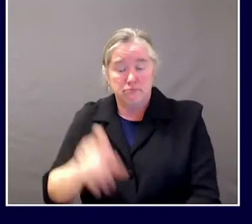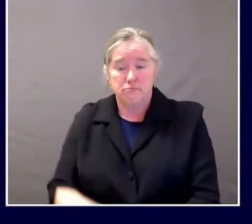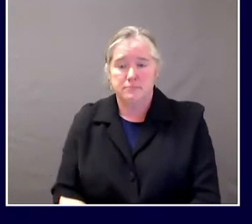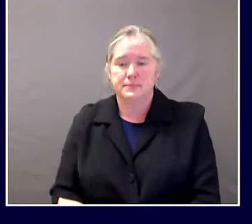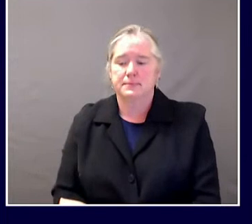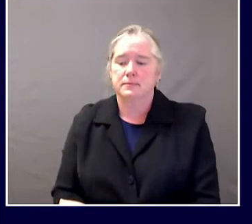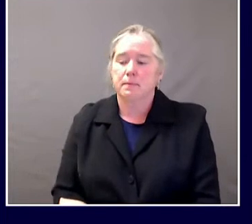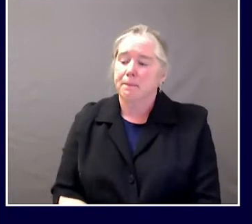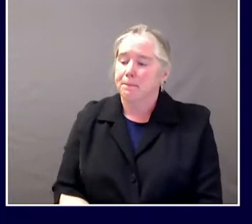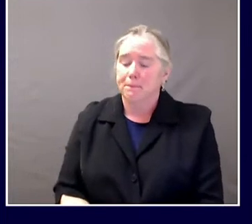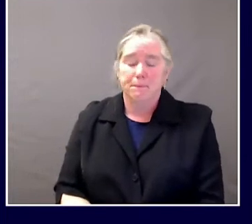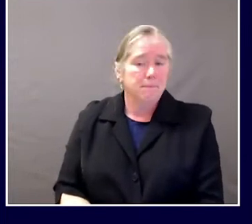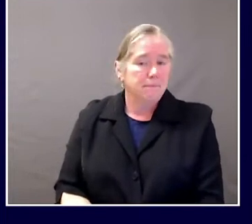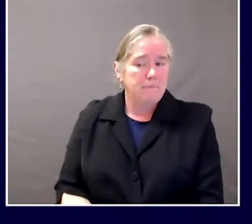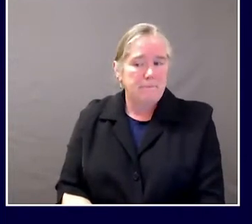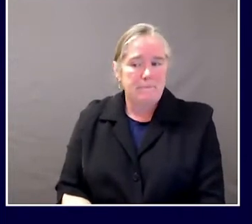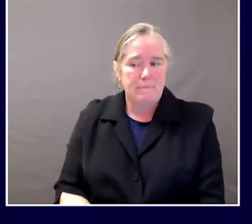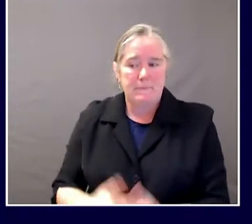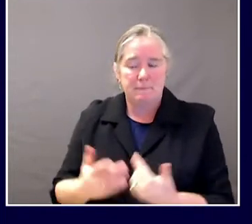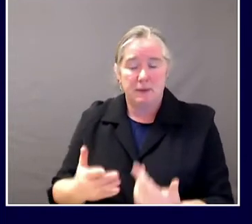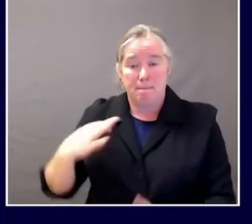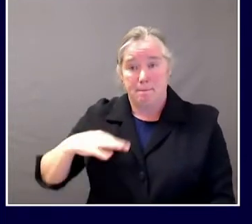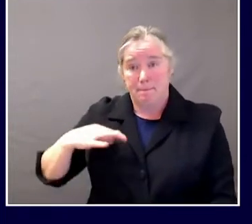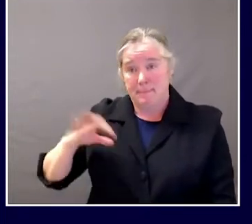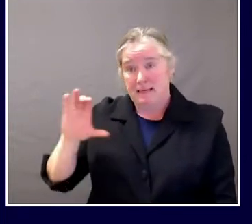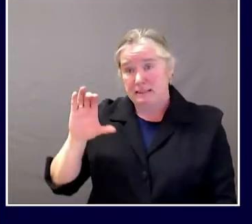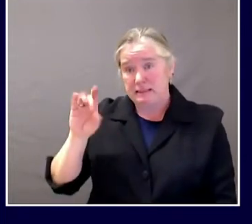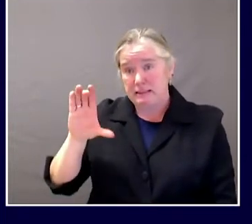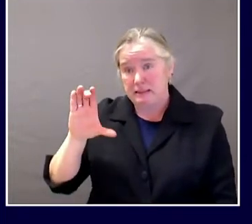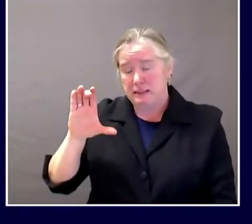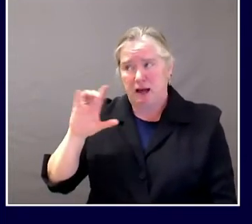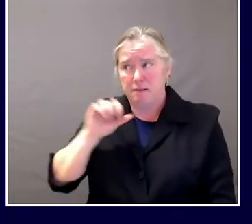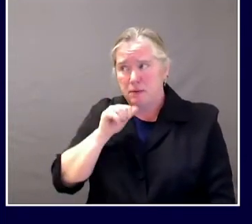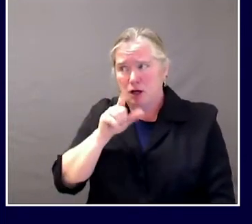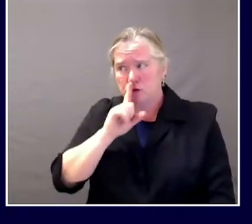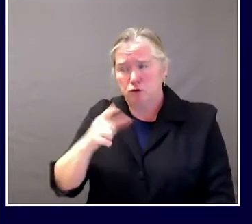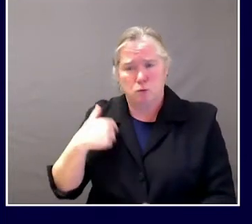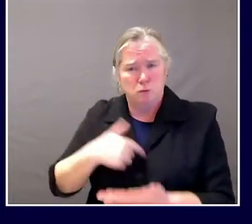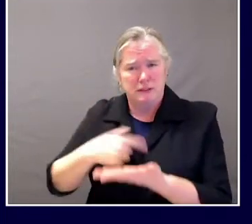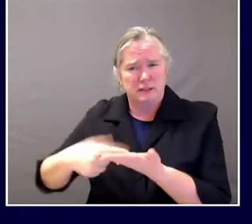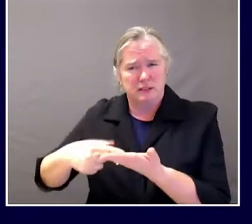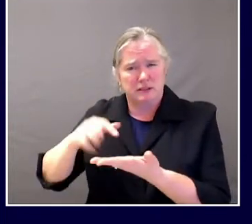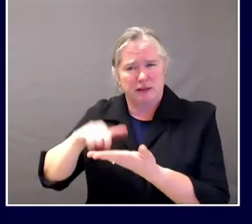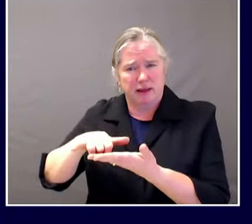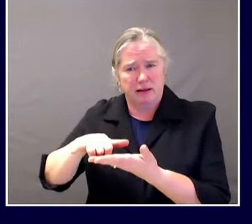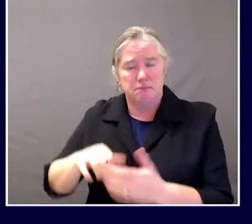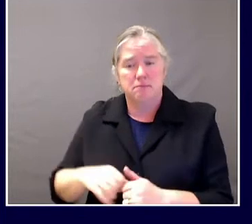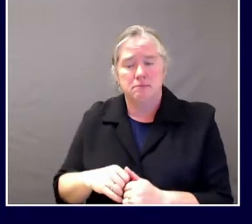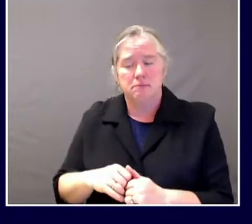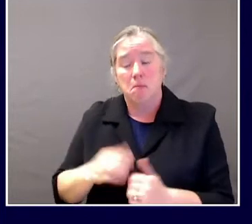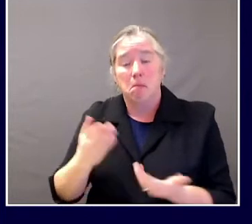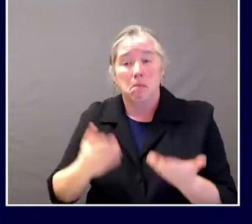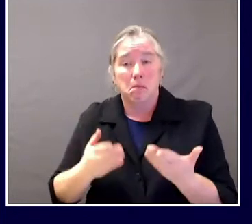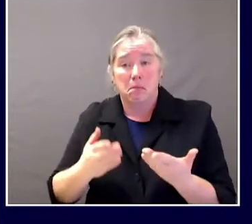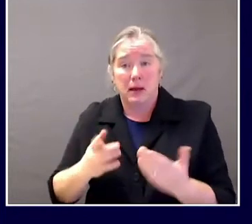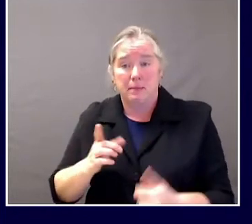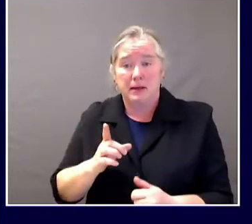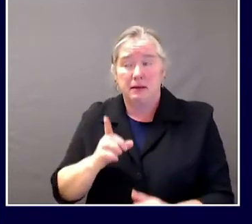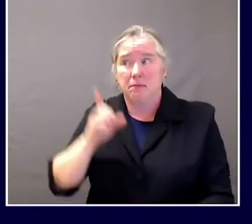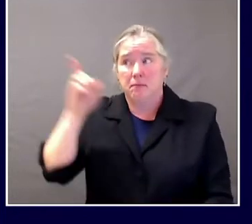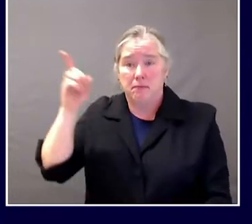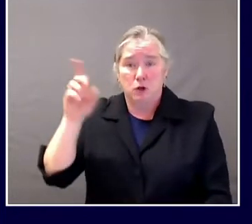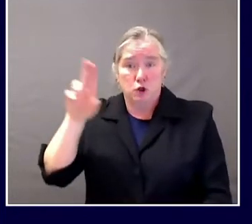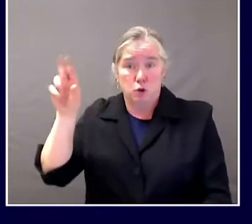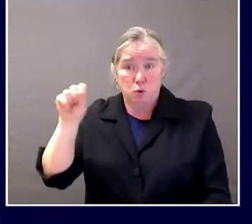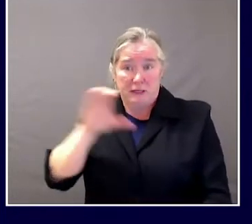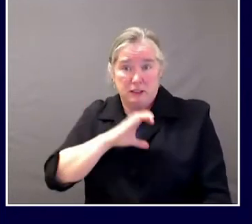any specific discussions, at least within Maine CDC, around that. Certainly at the congressional level, I believe something akin has happened, but that